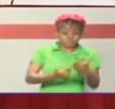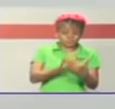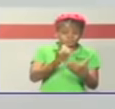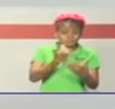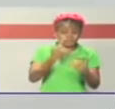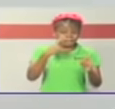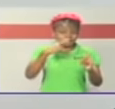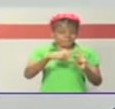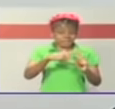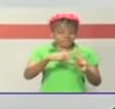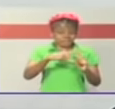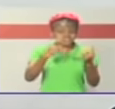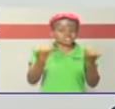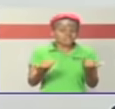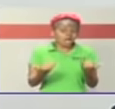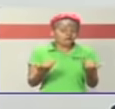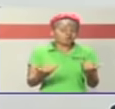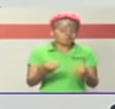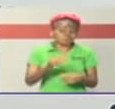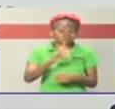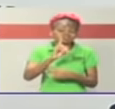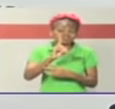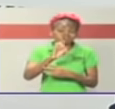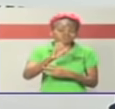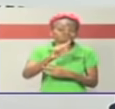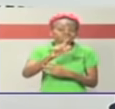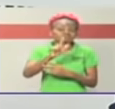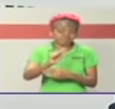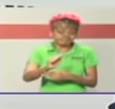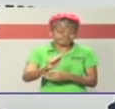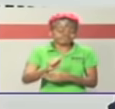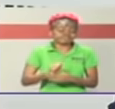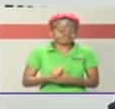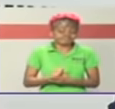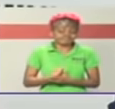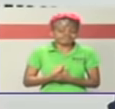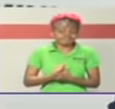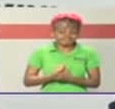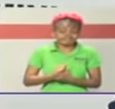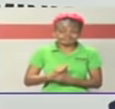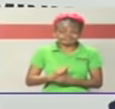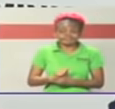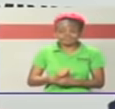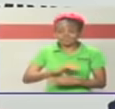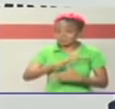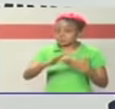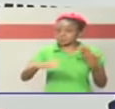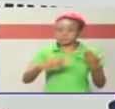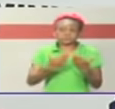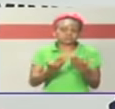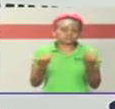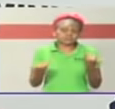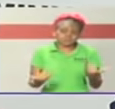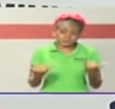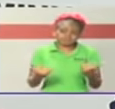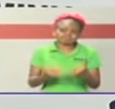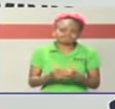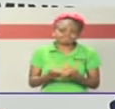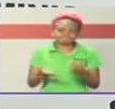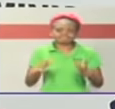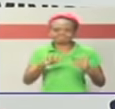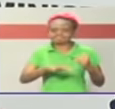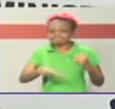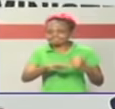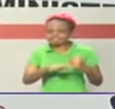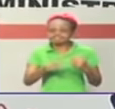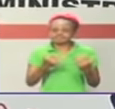newly discovered patients, or those who are identified, are all currently stable, and they are currently in